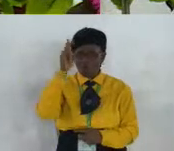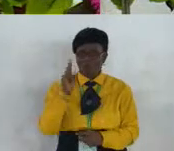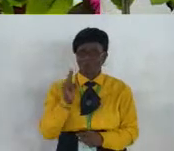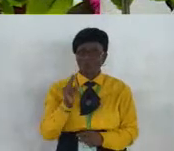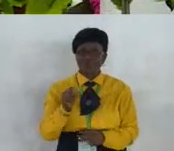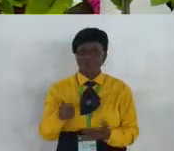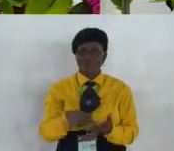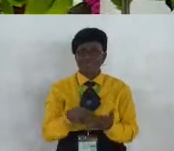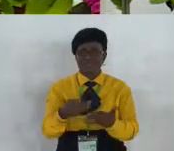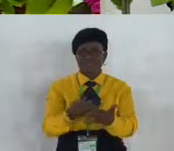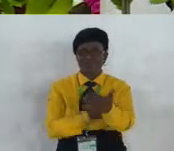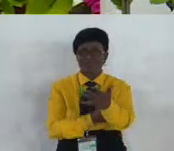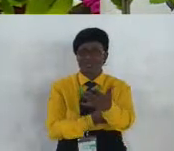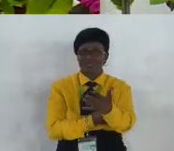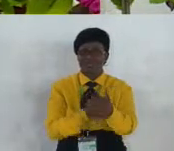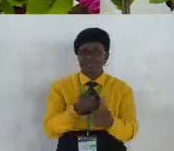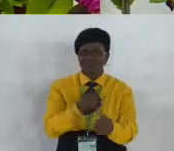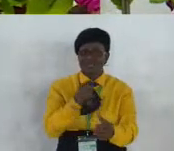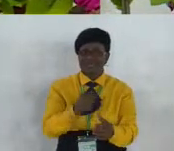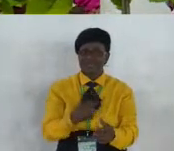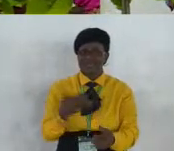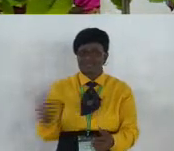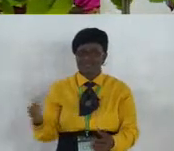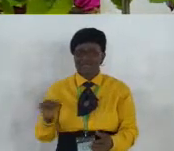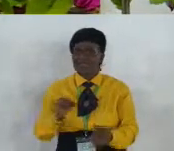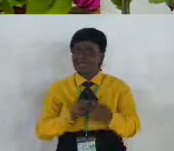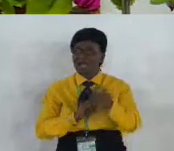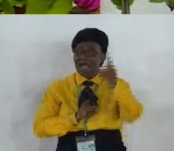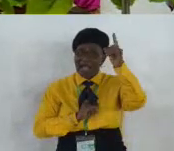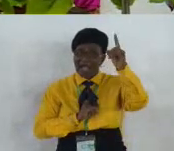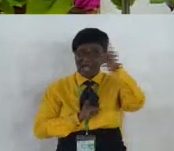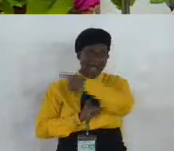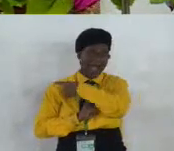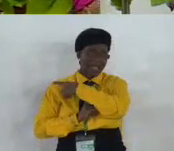the first thing I heard from my daddy